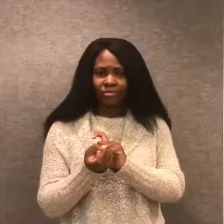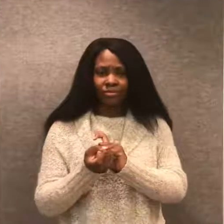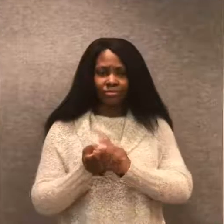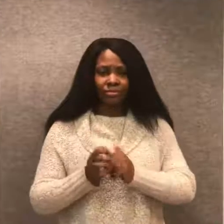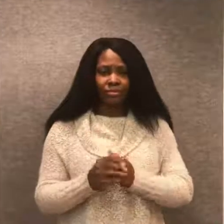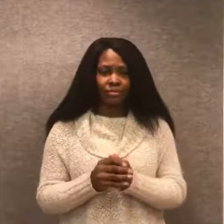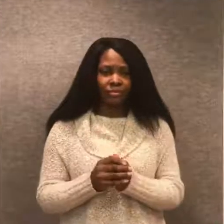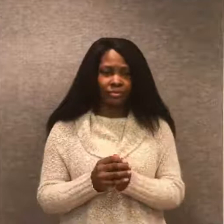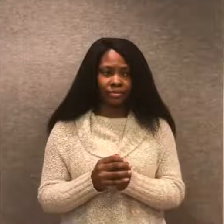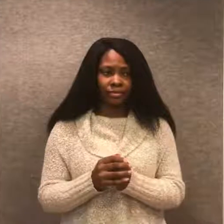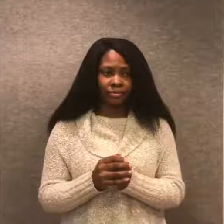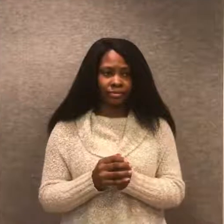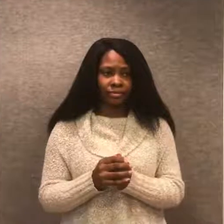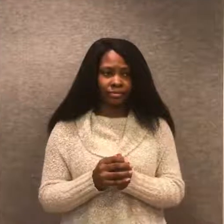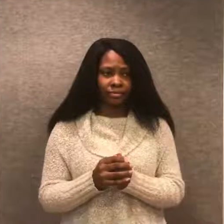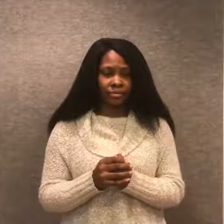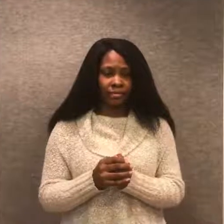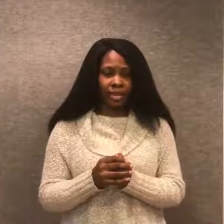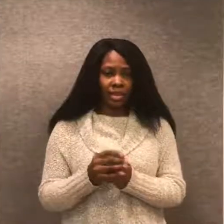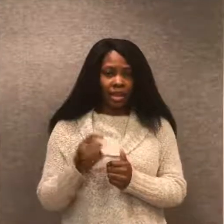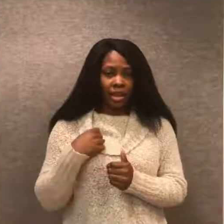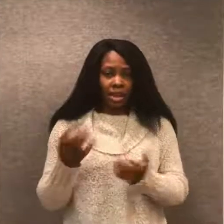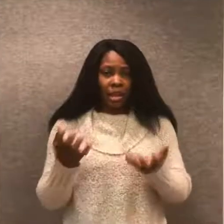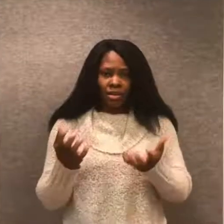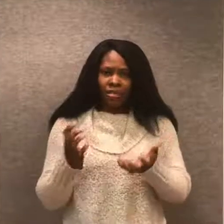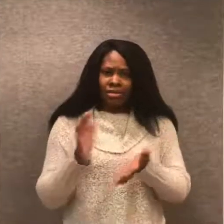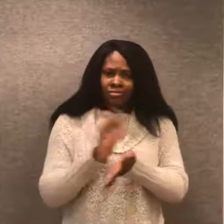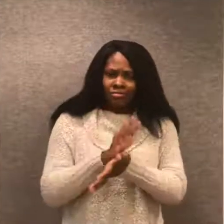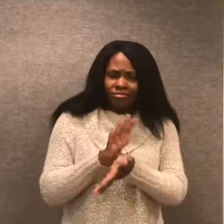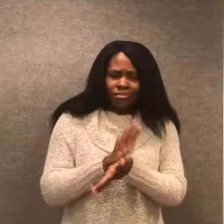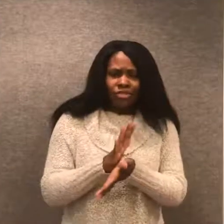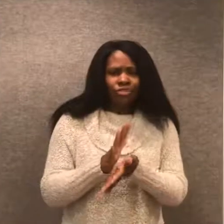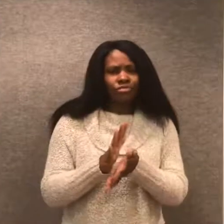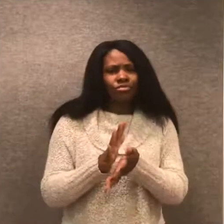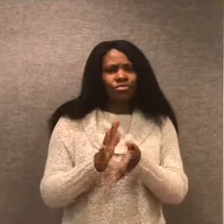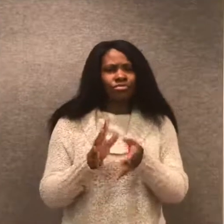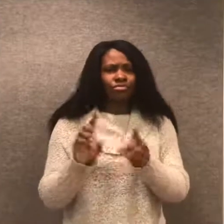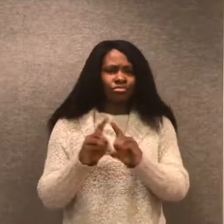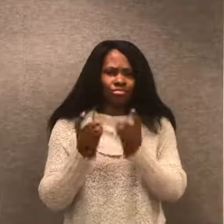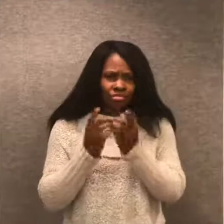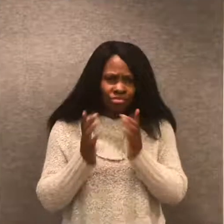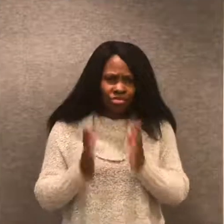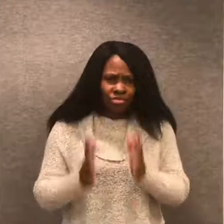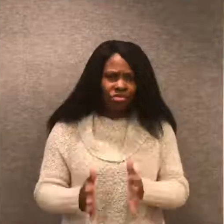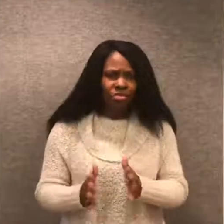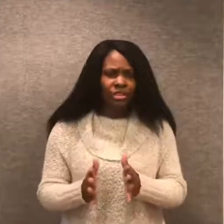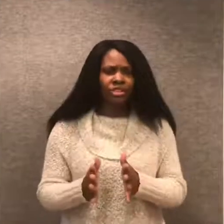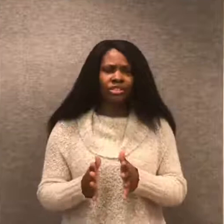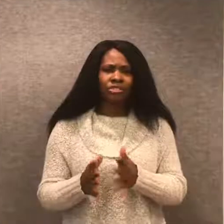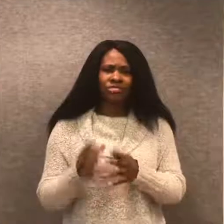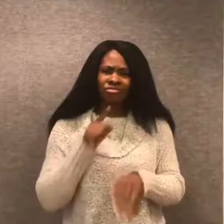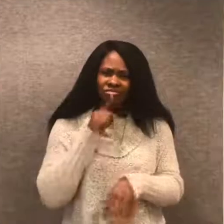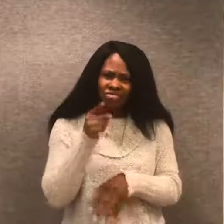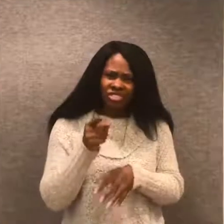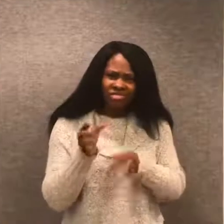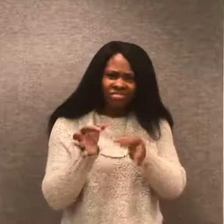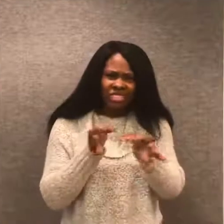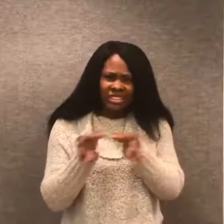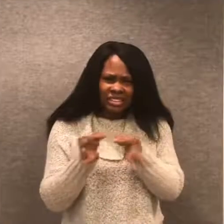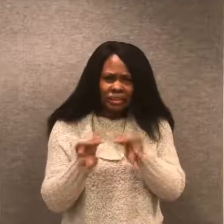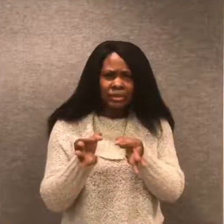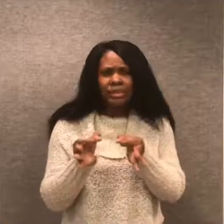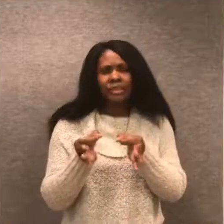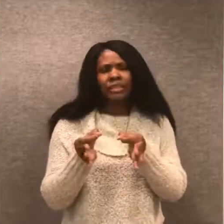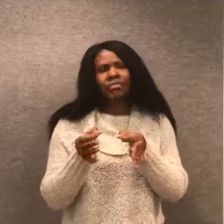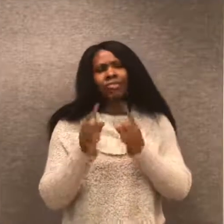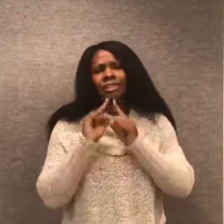in terms of really letting our school superintendent and Ms. Champagne and Dr. Harvey really get into some of the